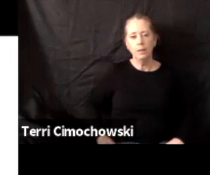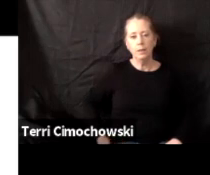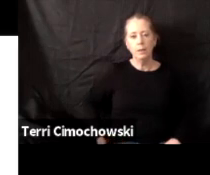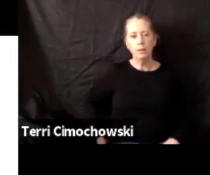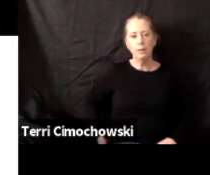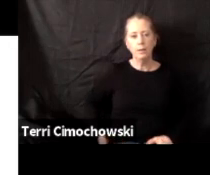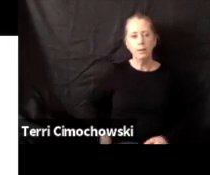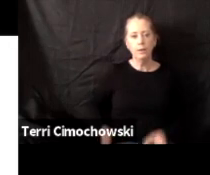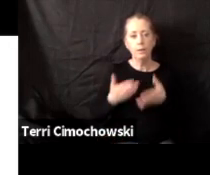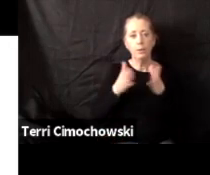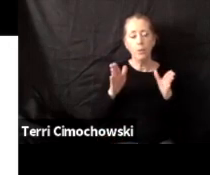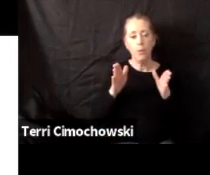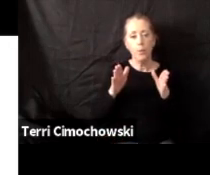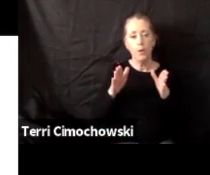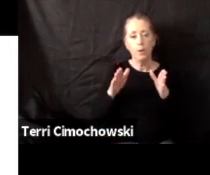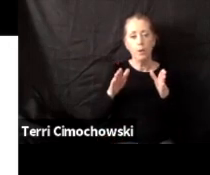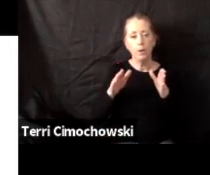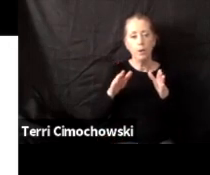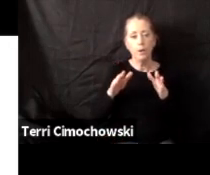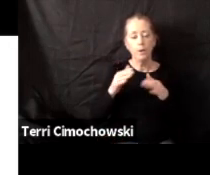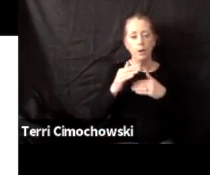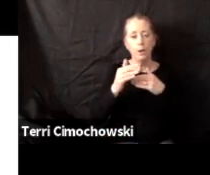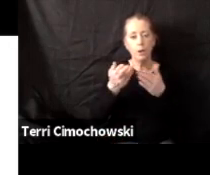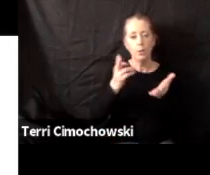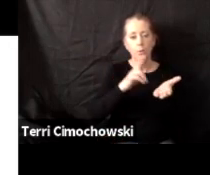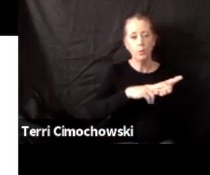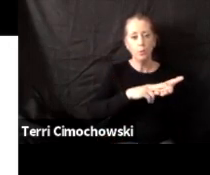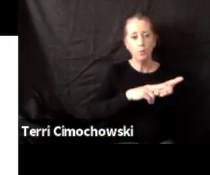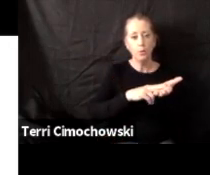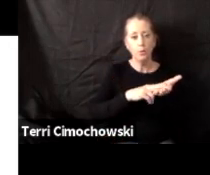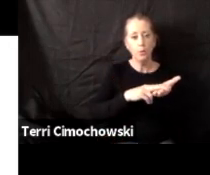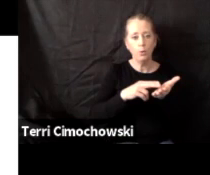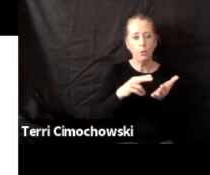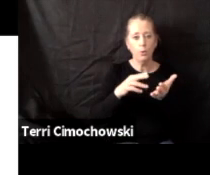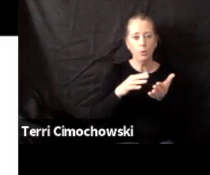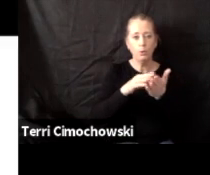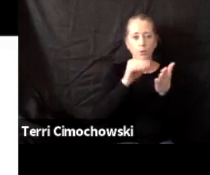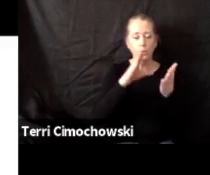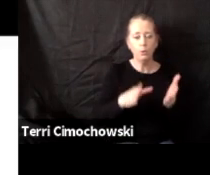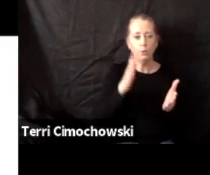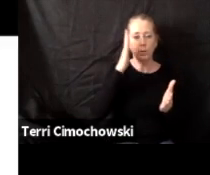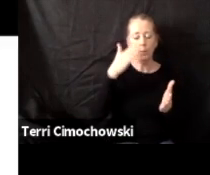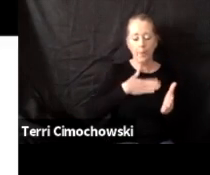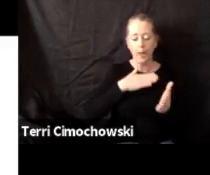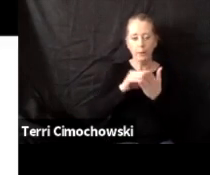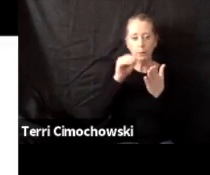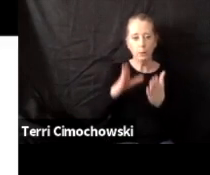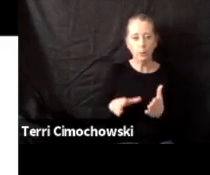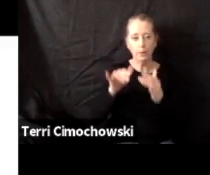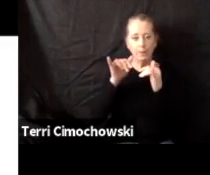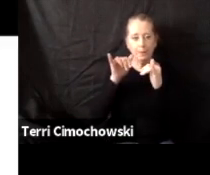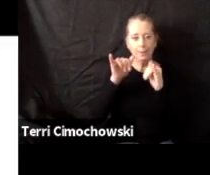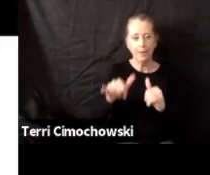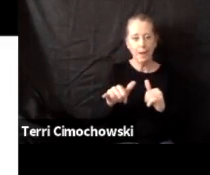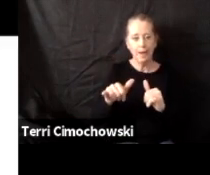As an open enrolled family in District 196, will my children stay enrolled to take electives at their